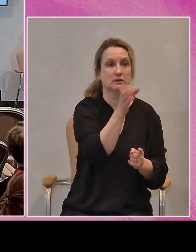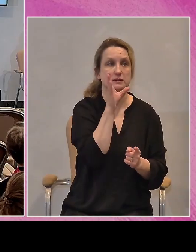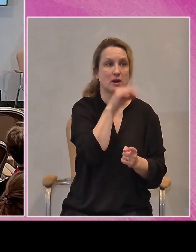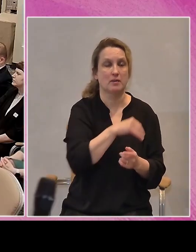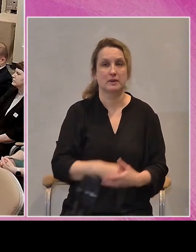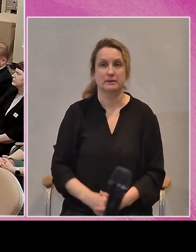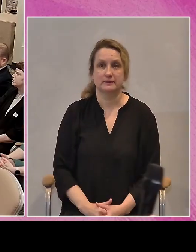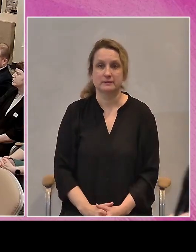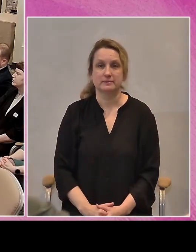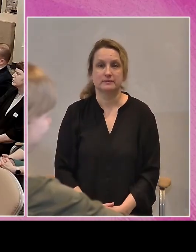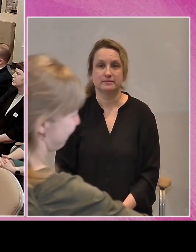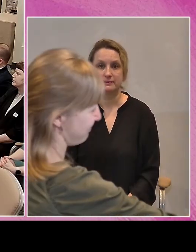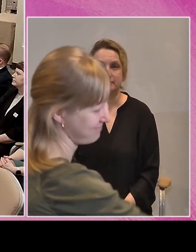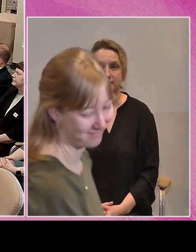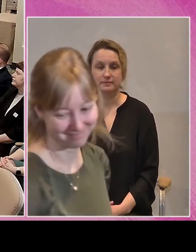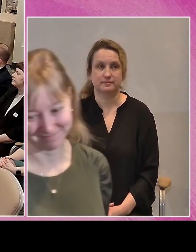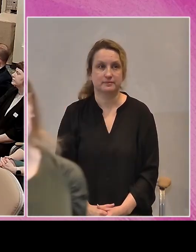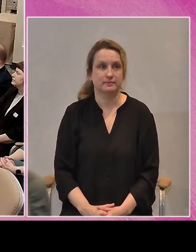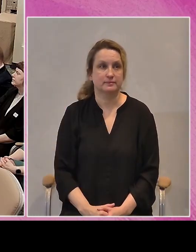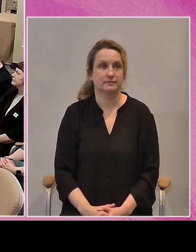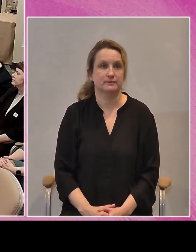hand. Okay, there's the microphone.